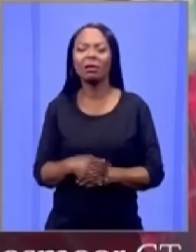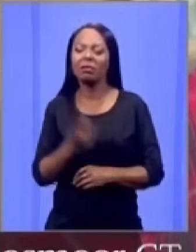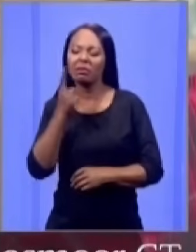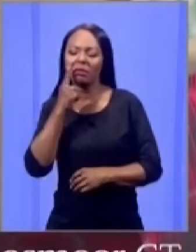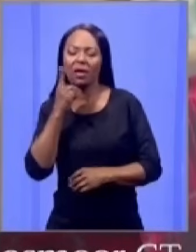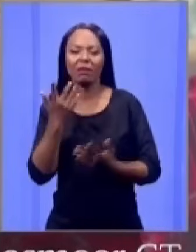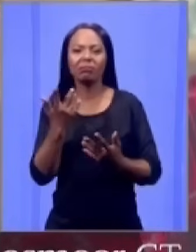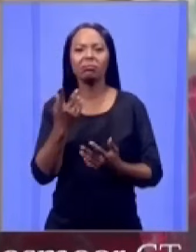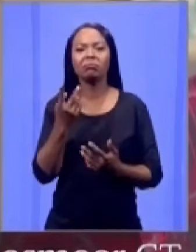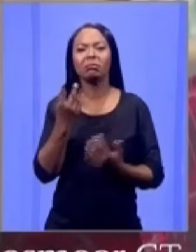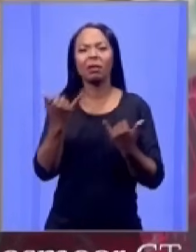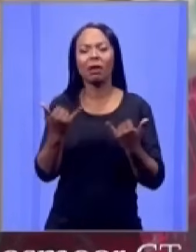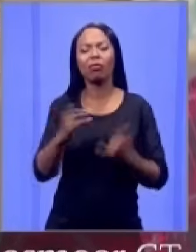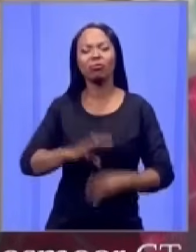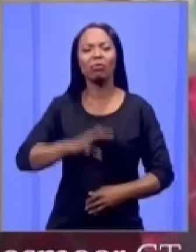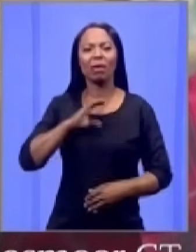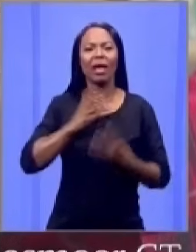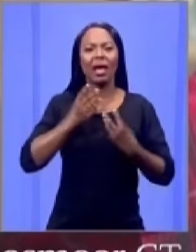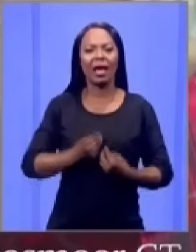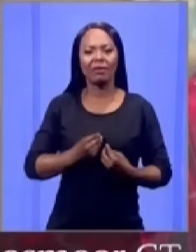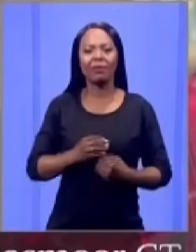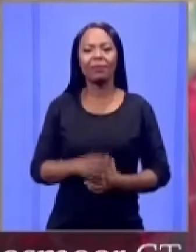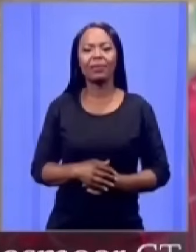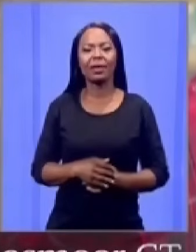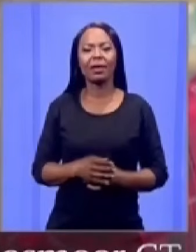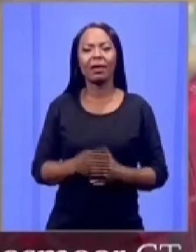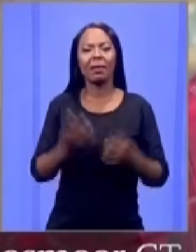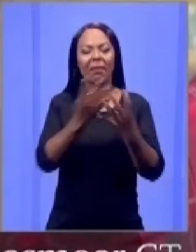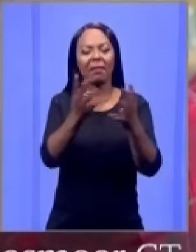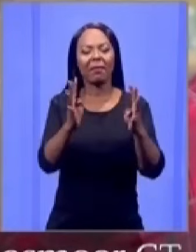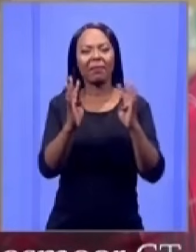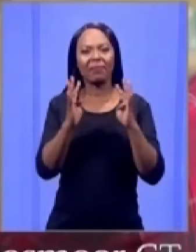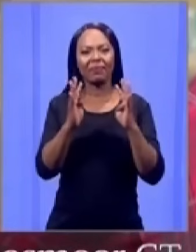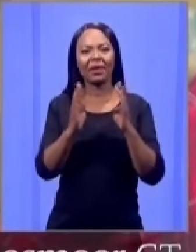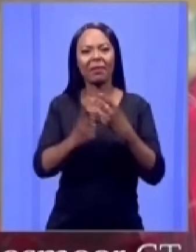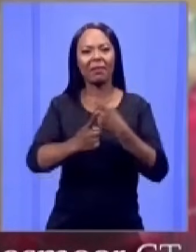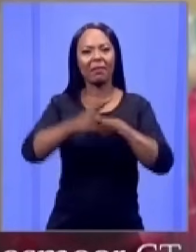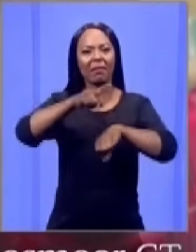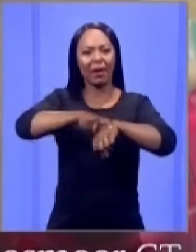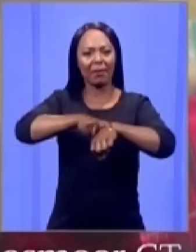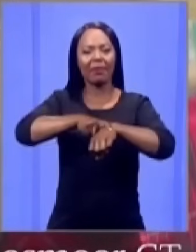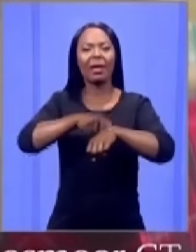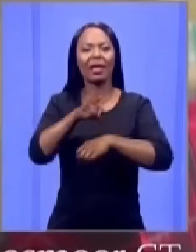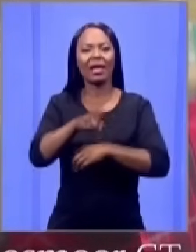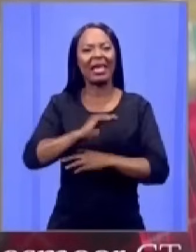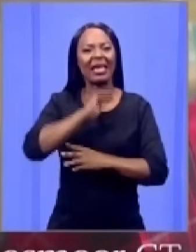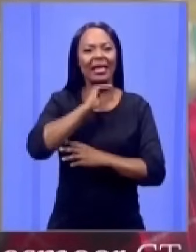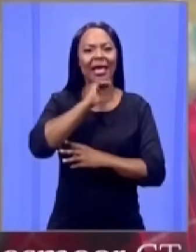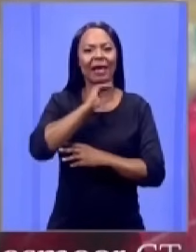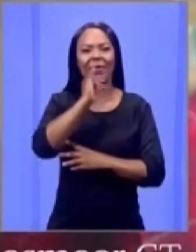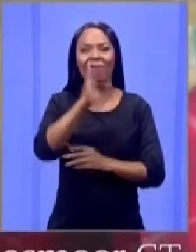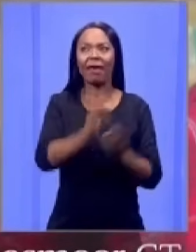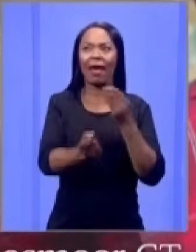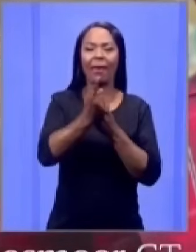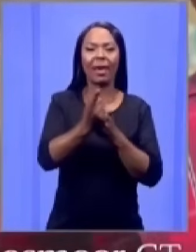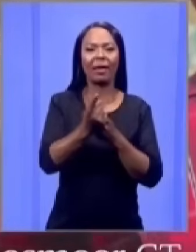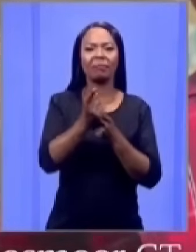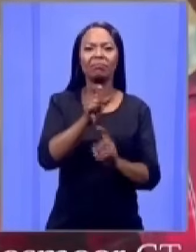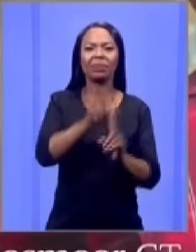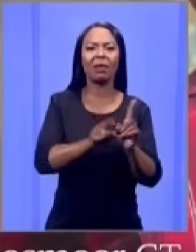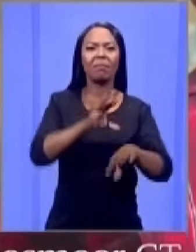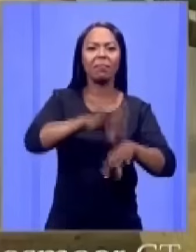confident that the number of beds we have there are actually enough for any eventuality if we are